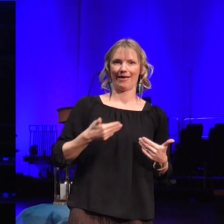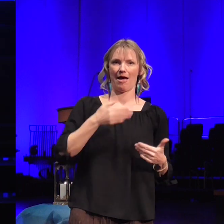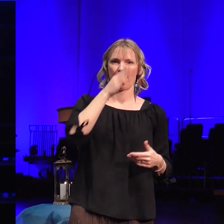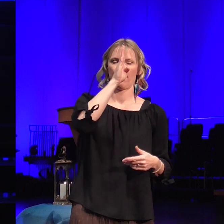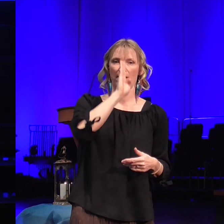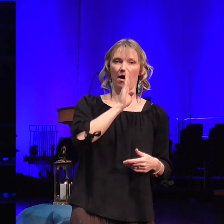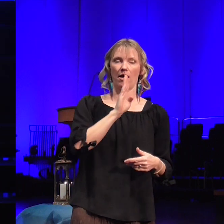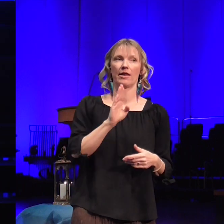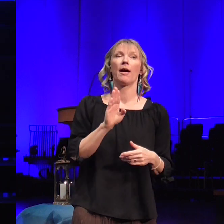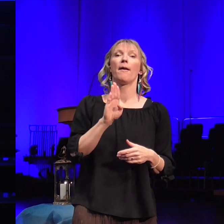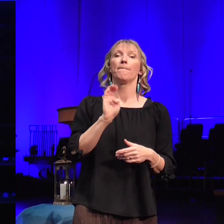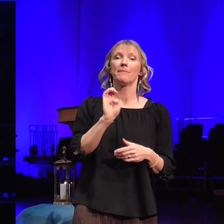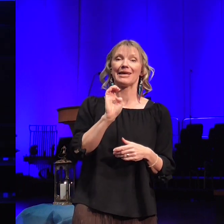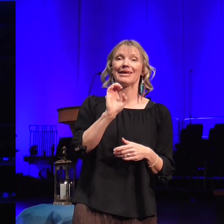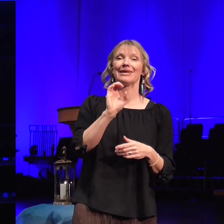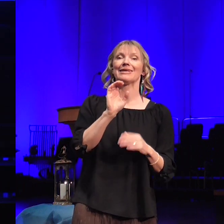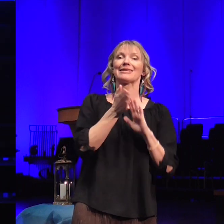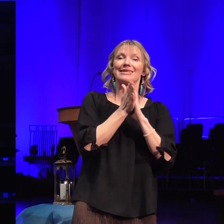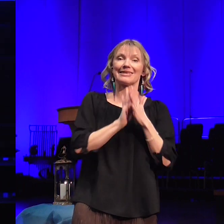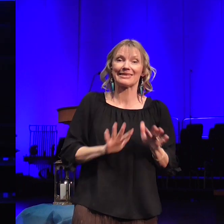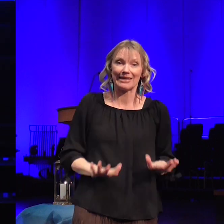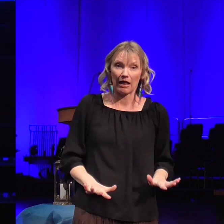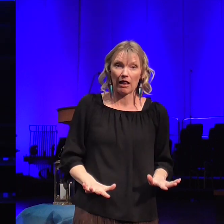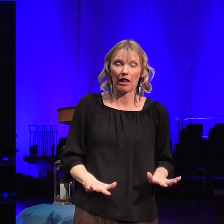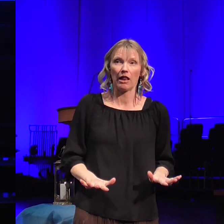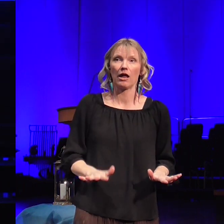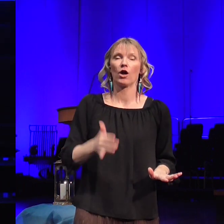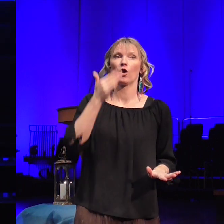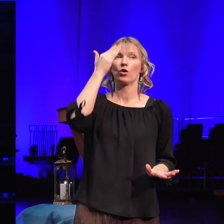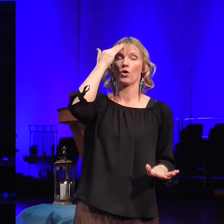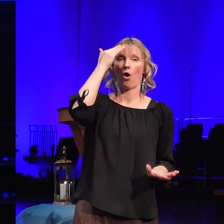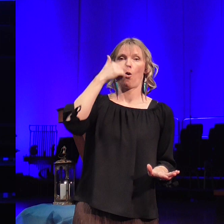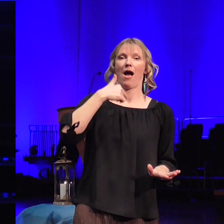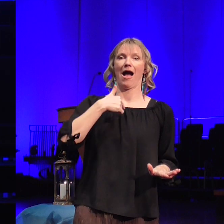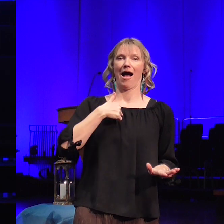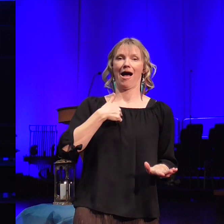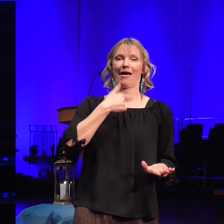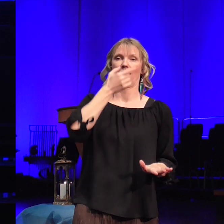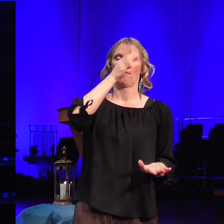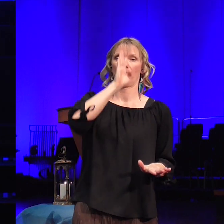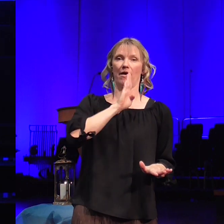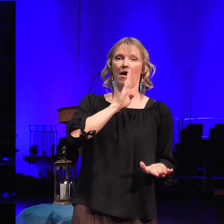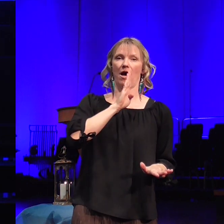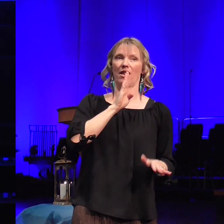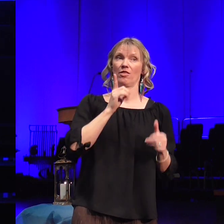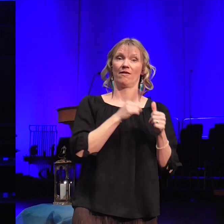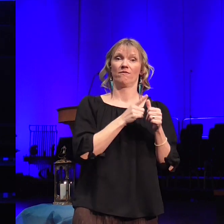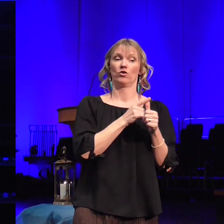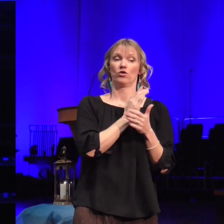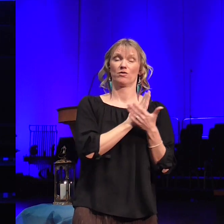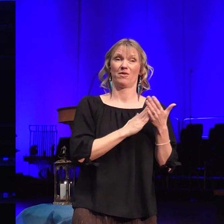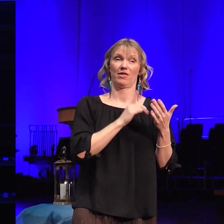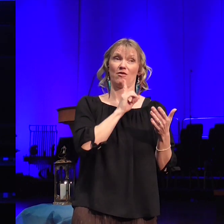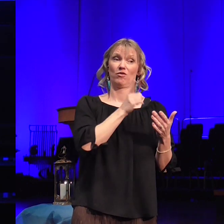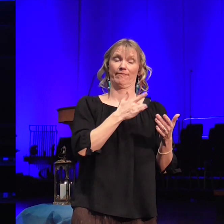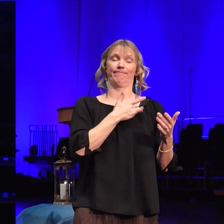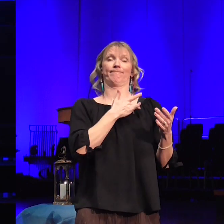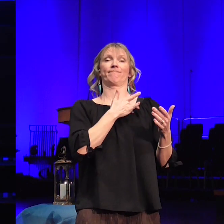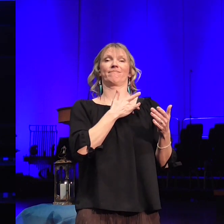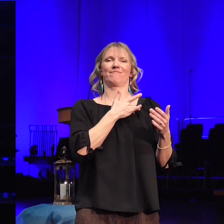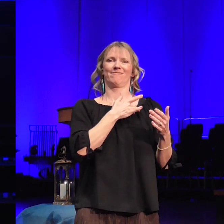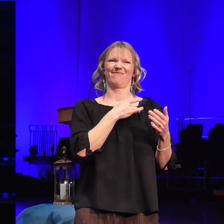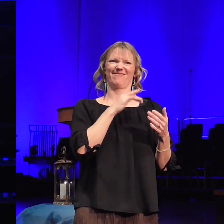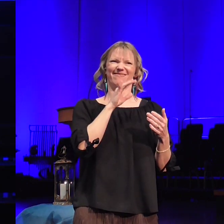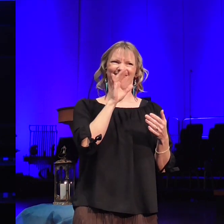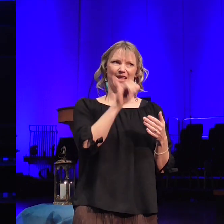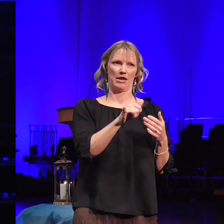Be still and know that I am God. And the first part of that really speaks to me is that